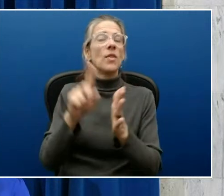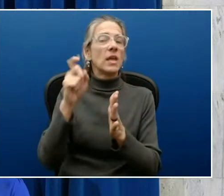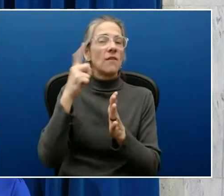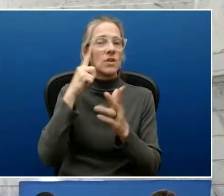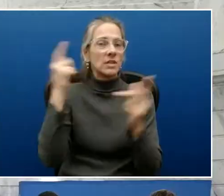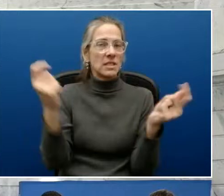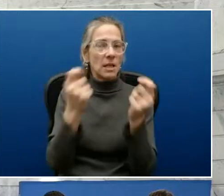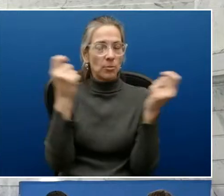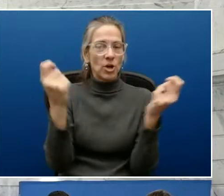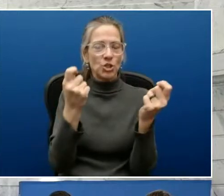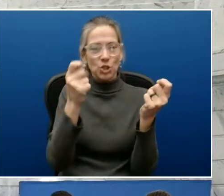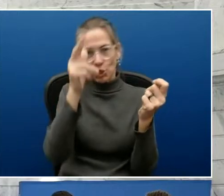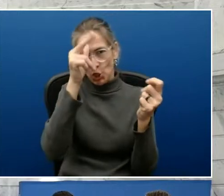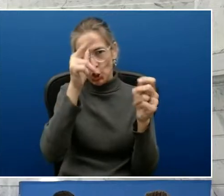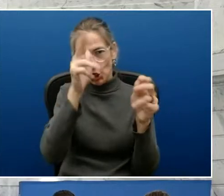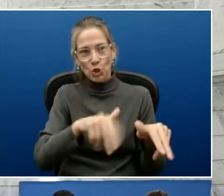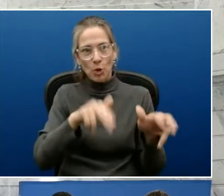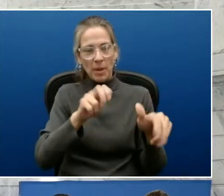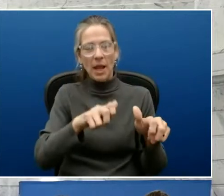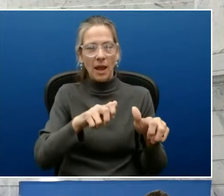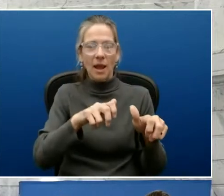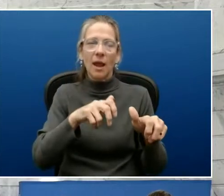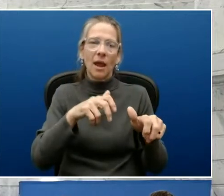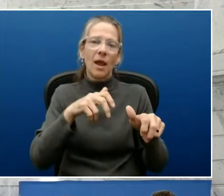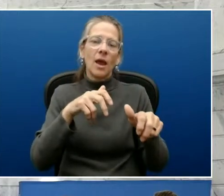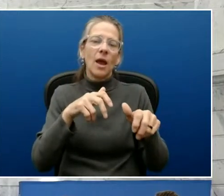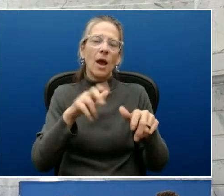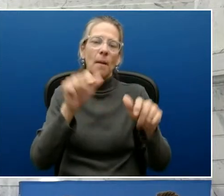poster. All right, are we ready?